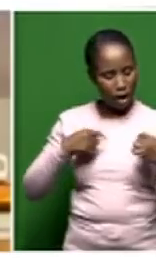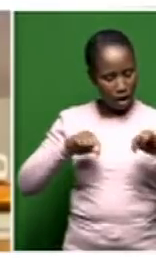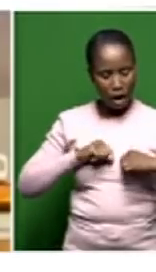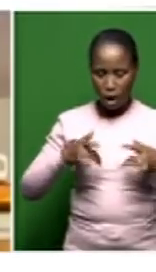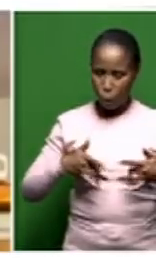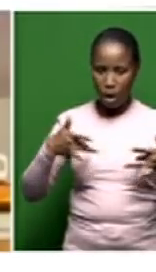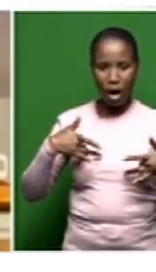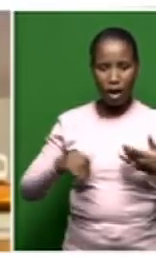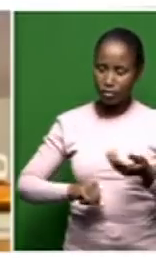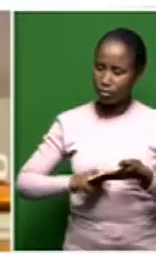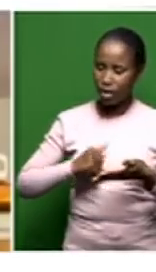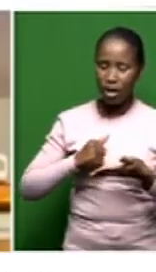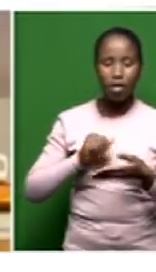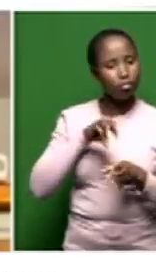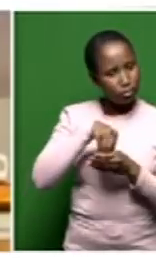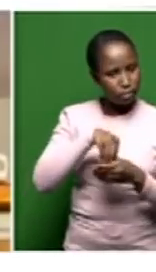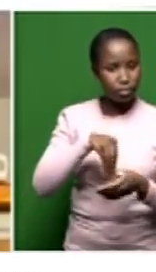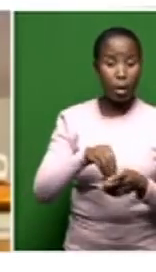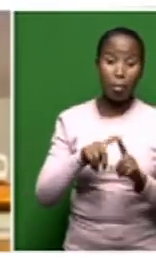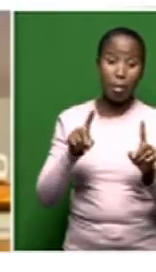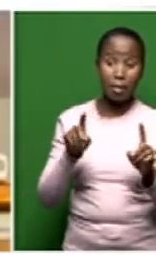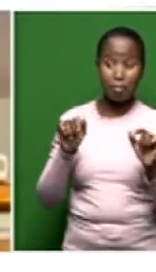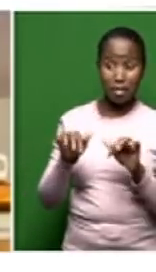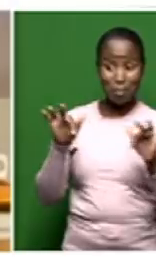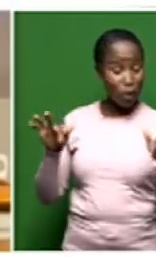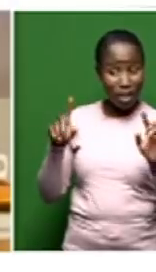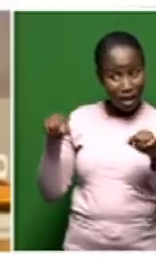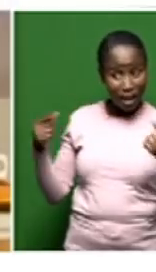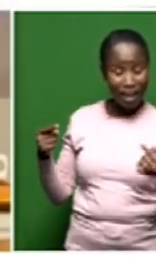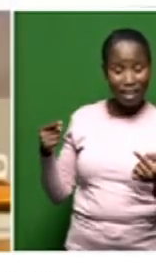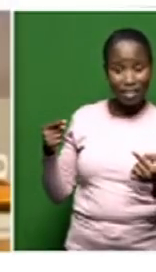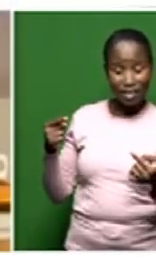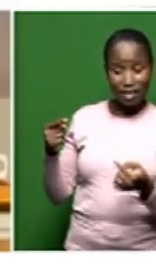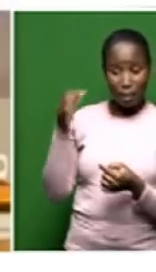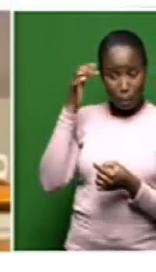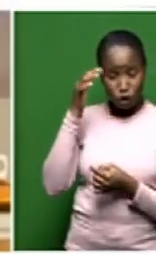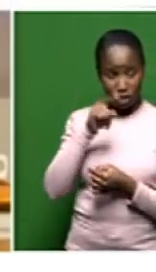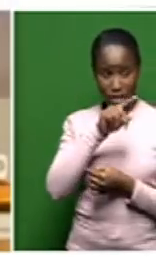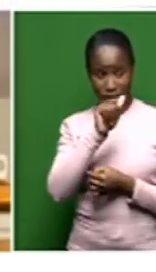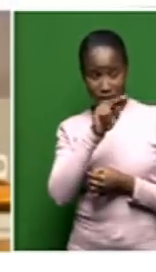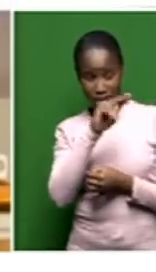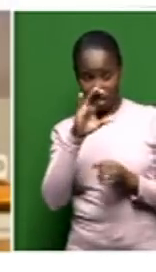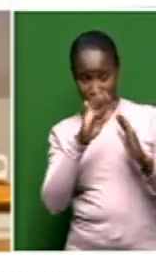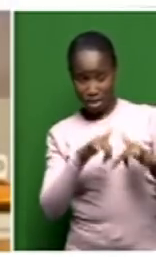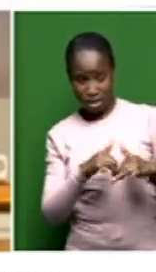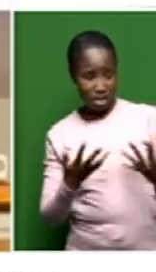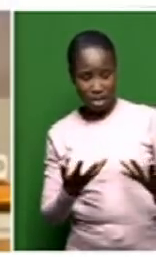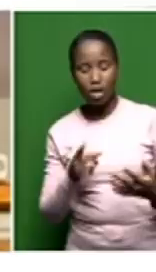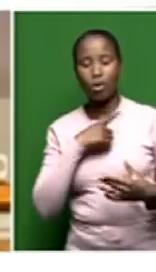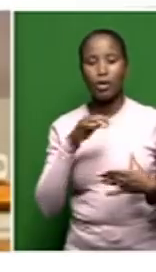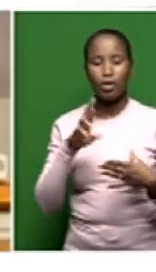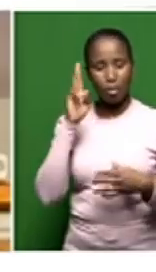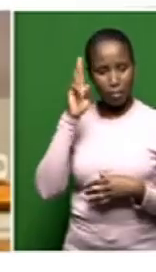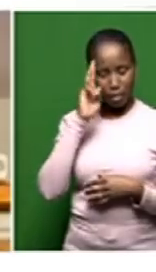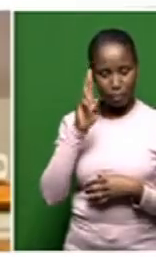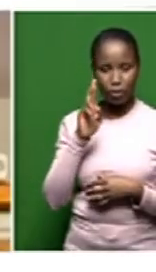people, you cannot imagine that the ANC cannot be there. I mean, remember just a week before the local